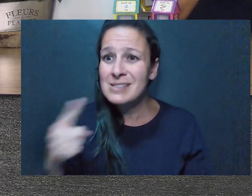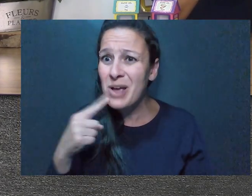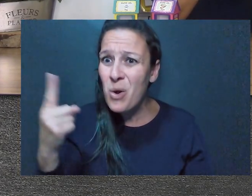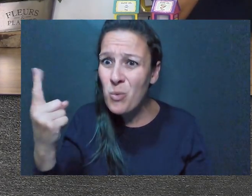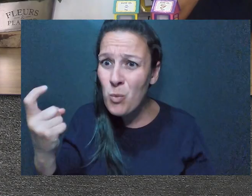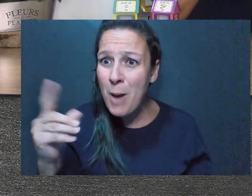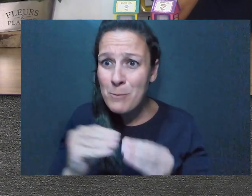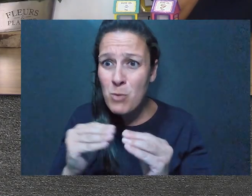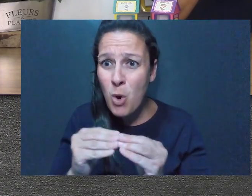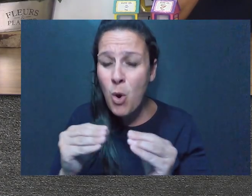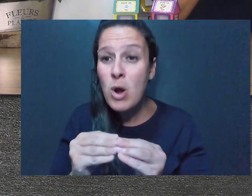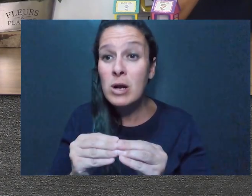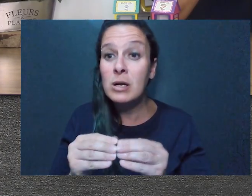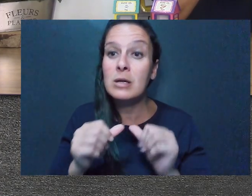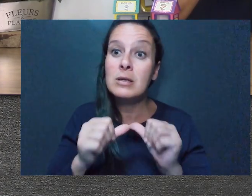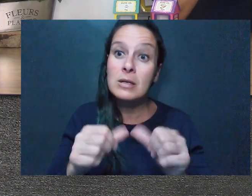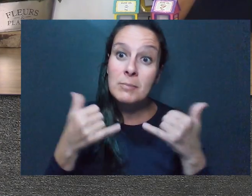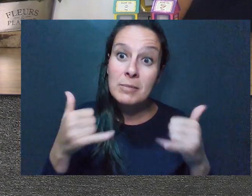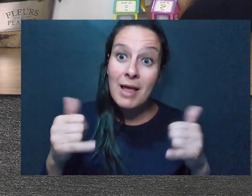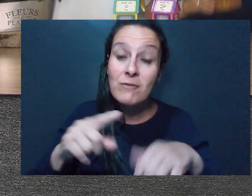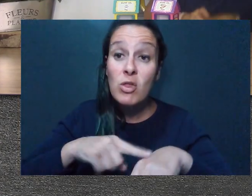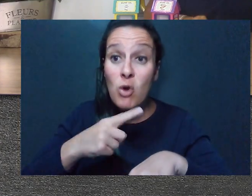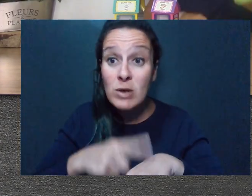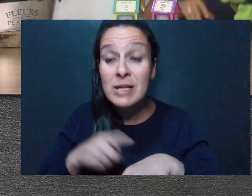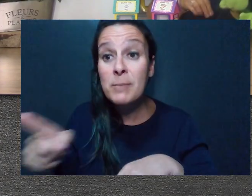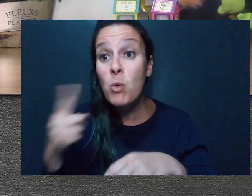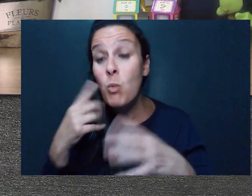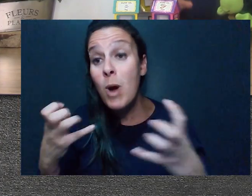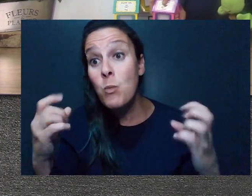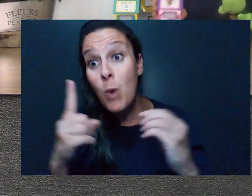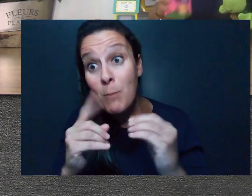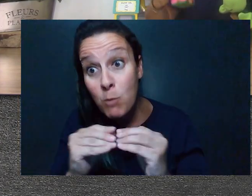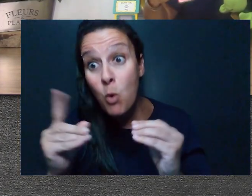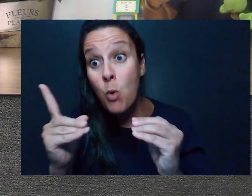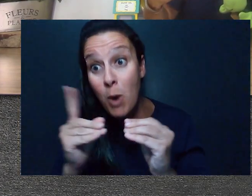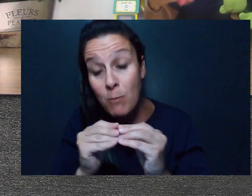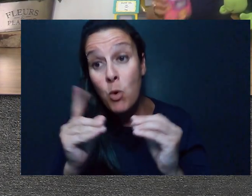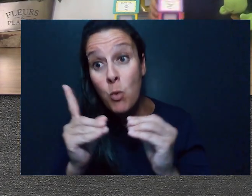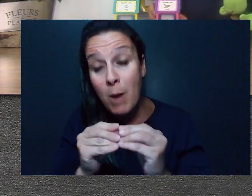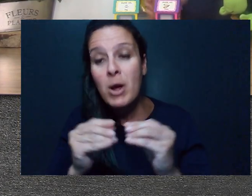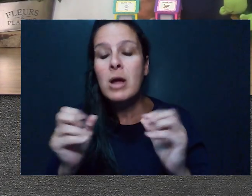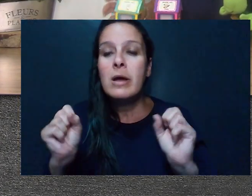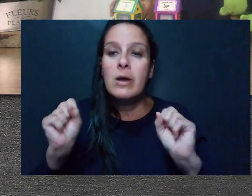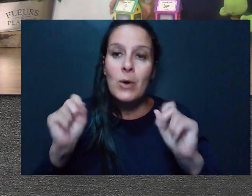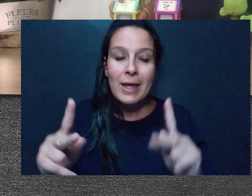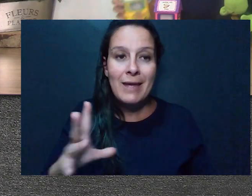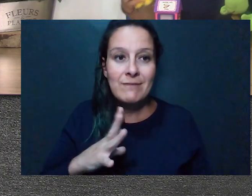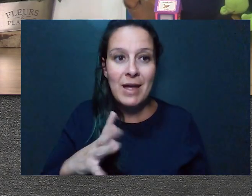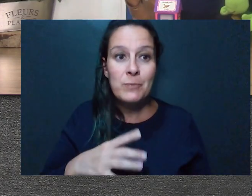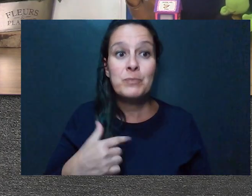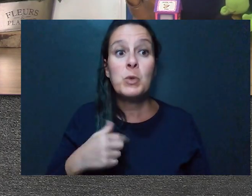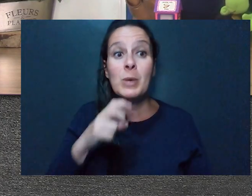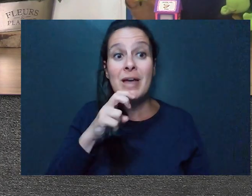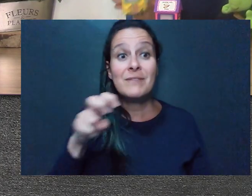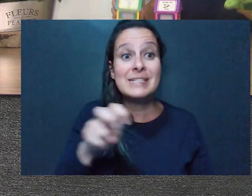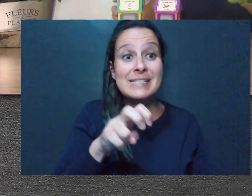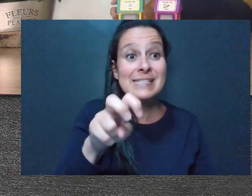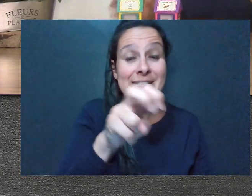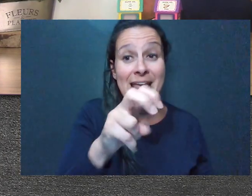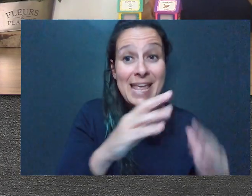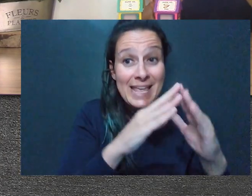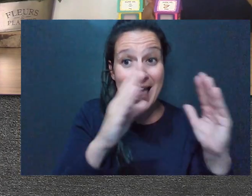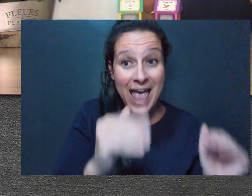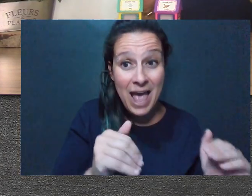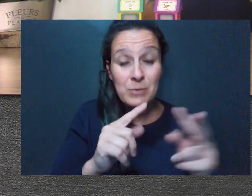very long time, but he wants to keep doing one more. All right, we have a snake house and a